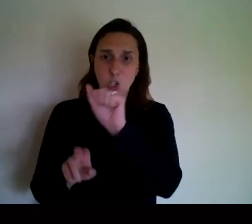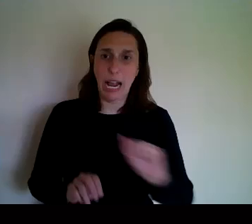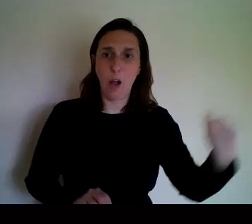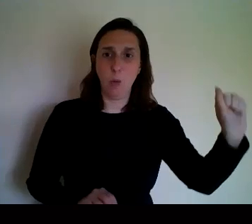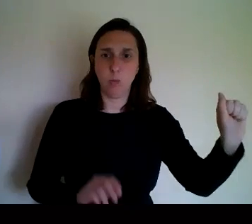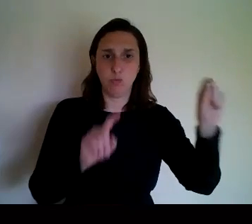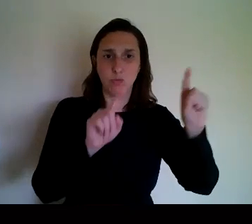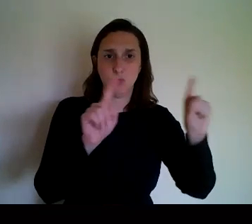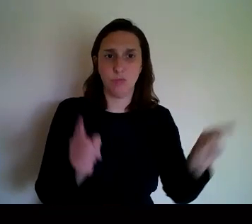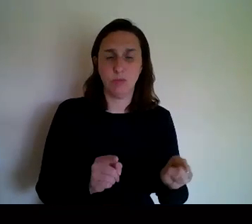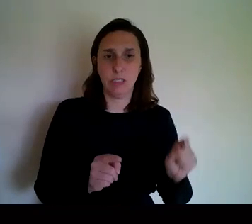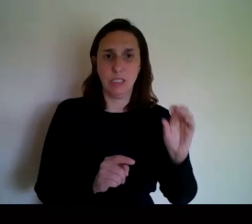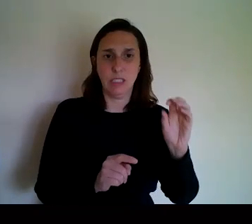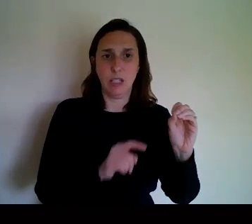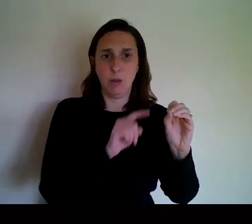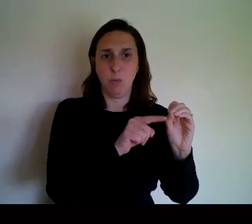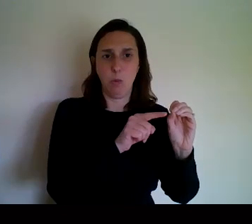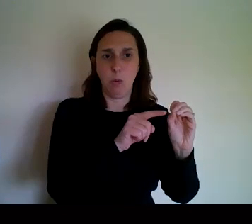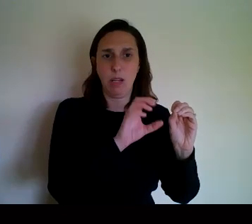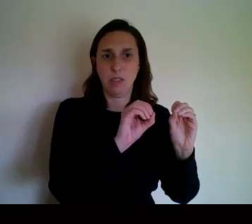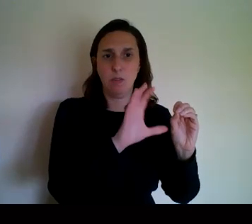0.05 minus